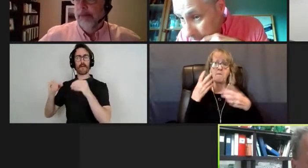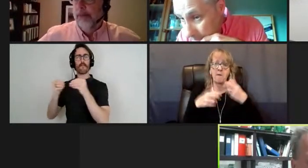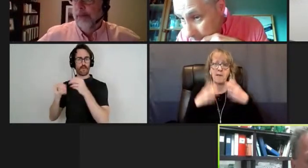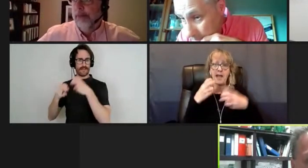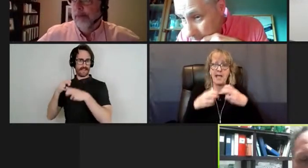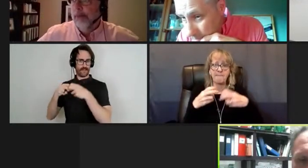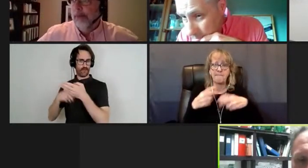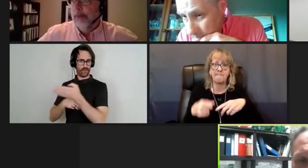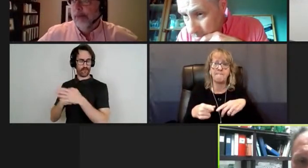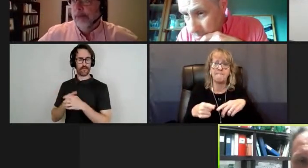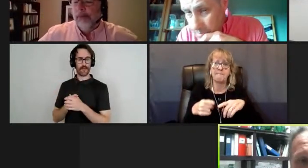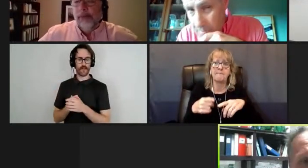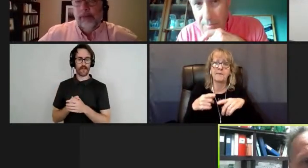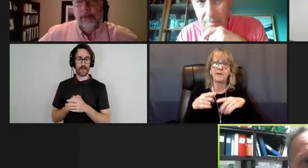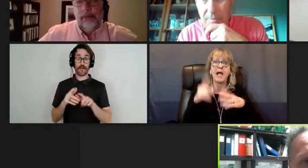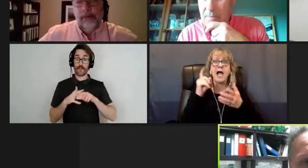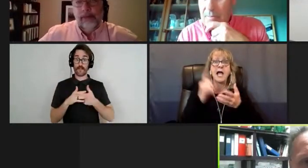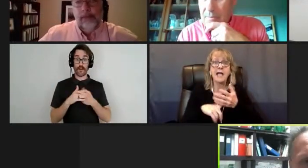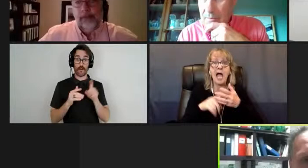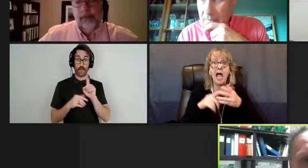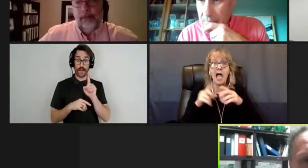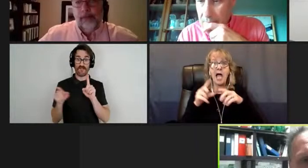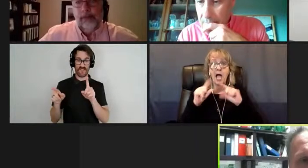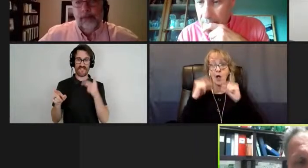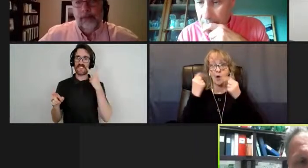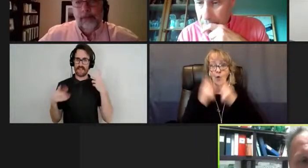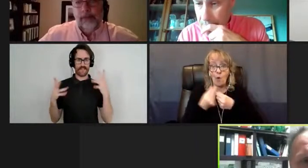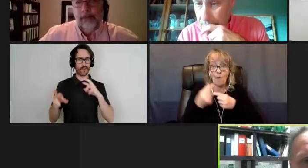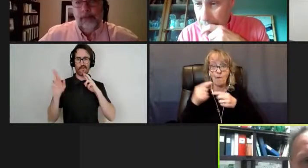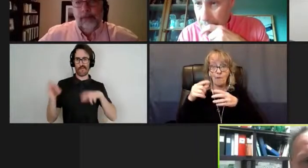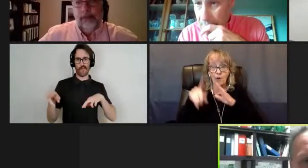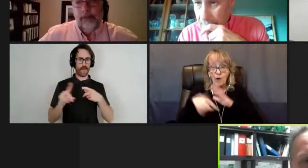will be starting with where we've already had reports of